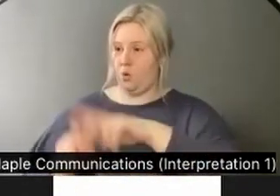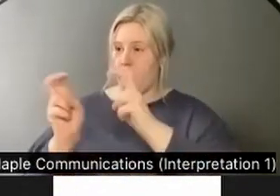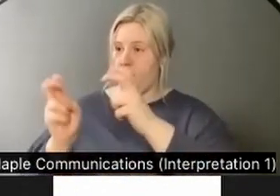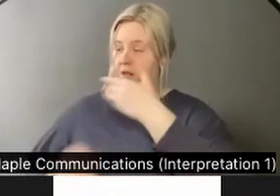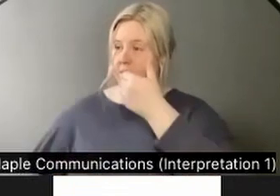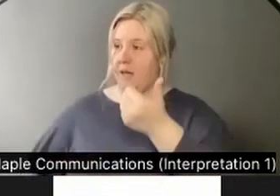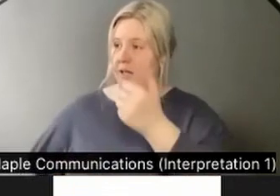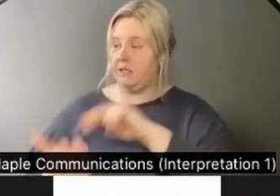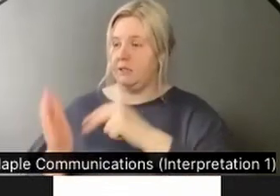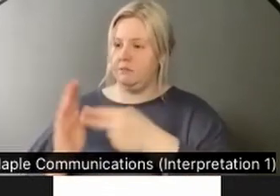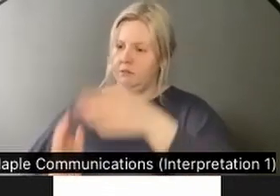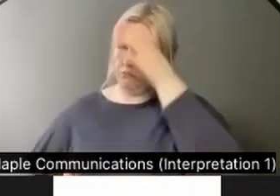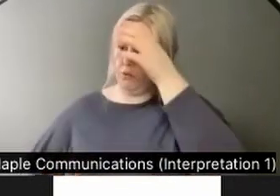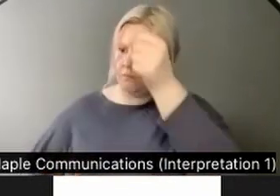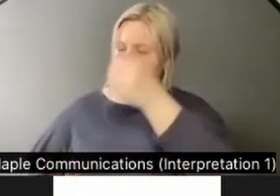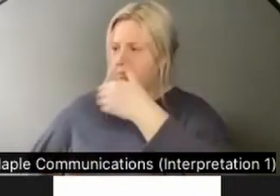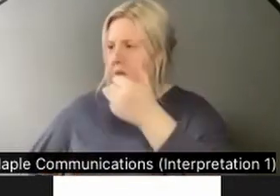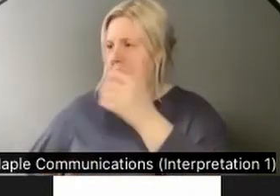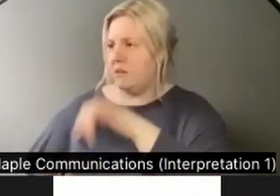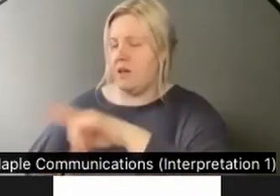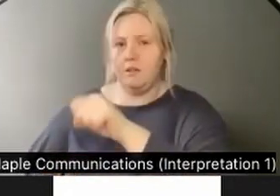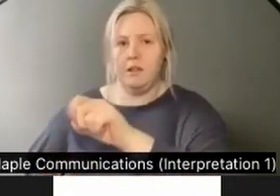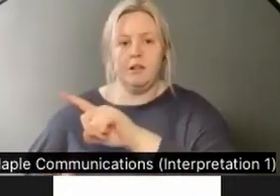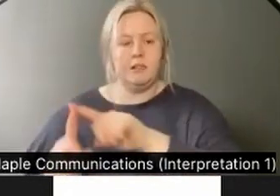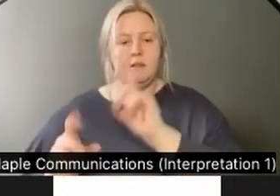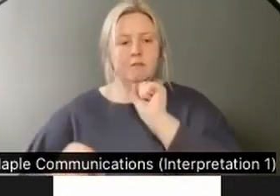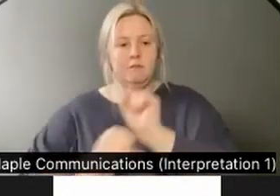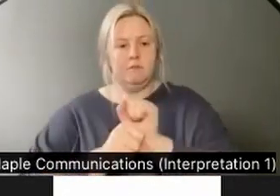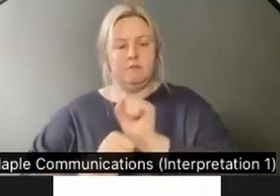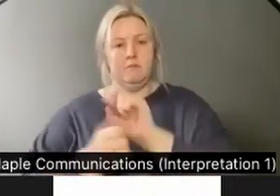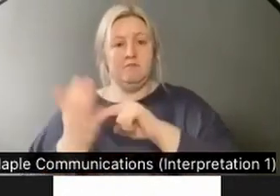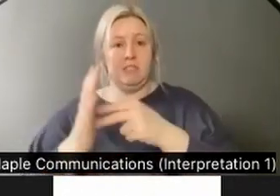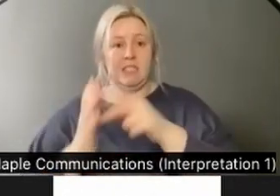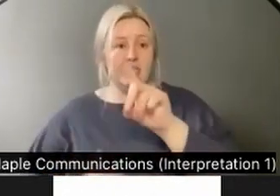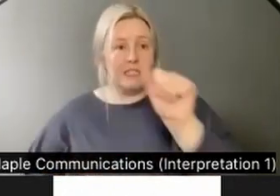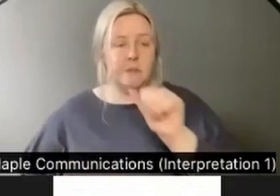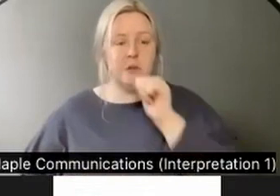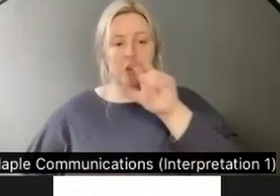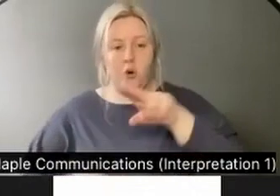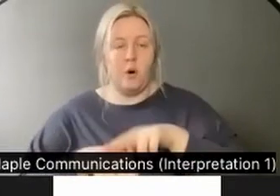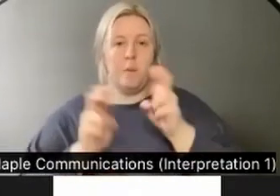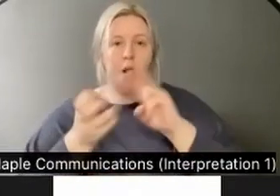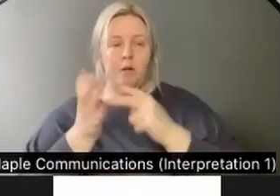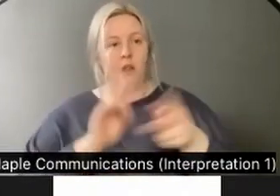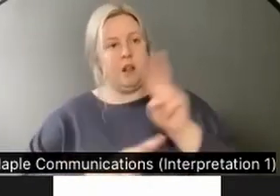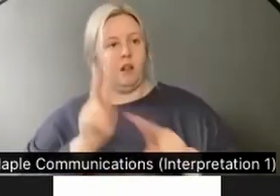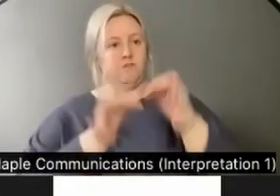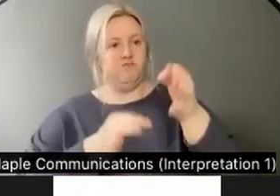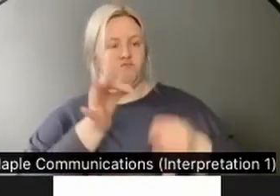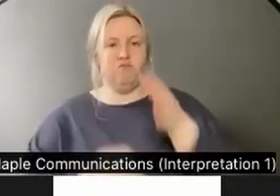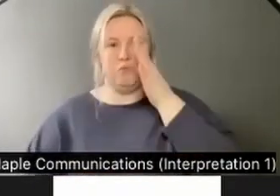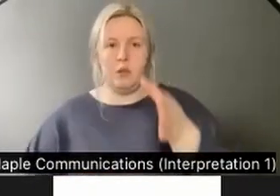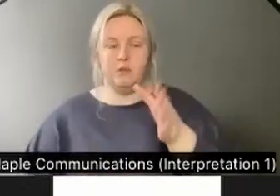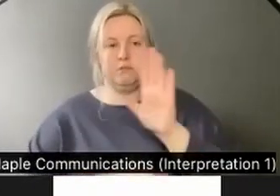common sense, evidence to the contrary will be judged as suspect, including the evidence that people with disabilities